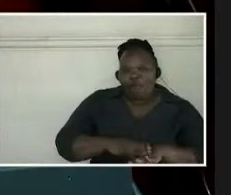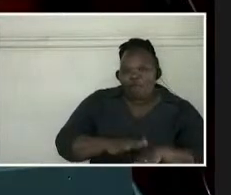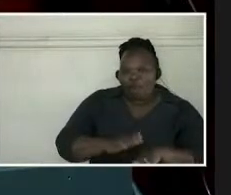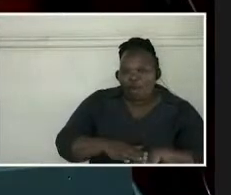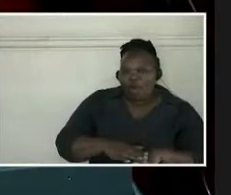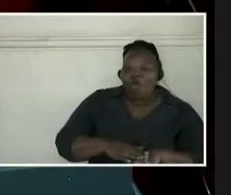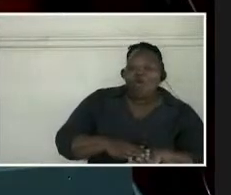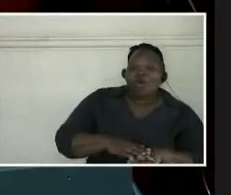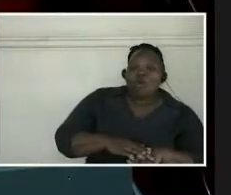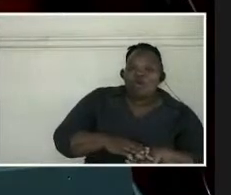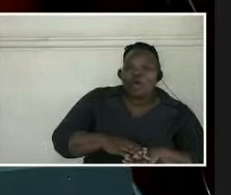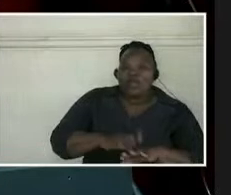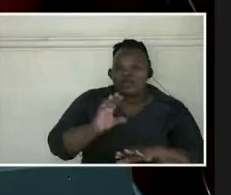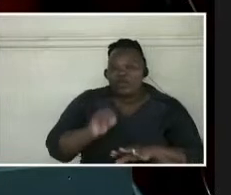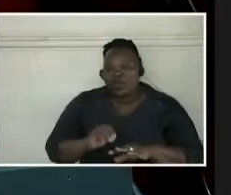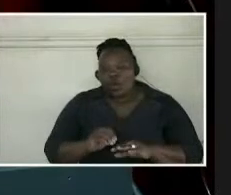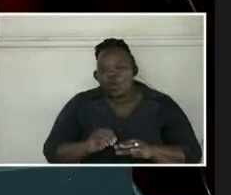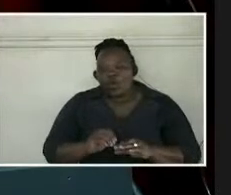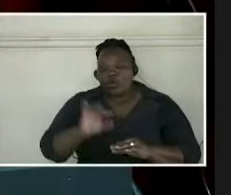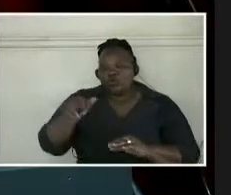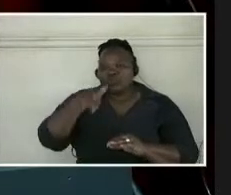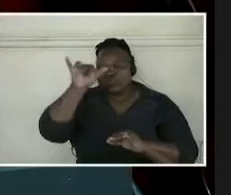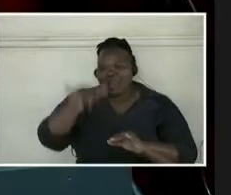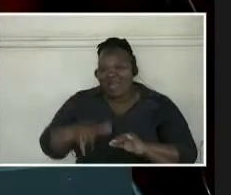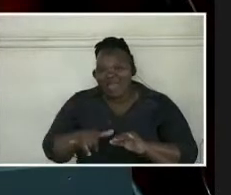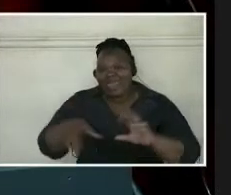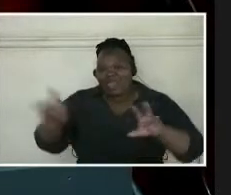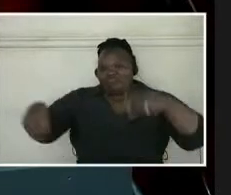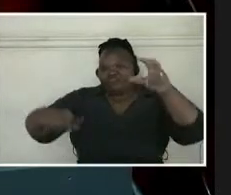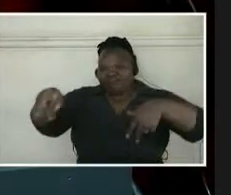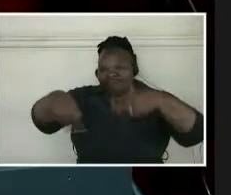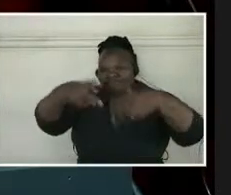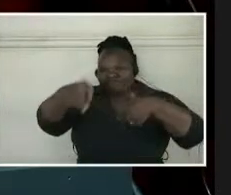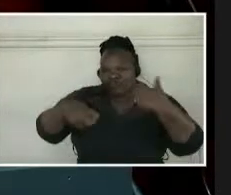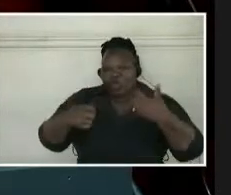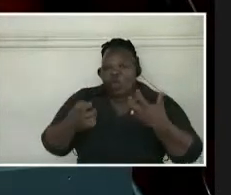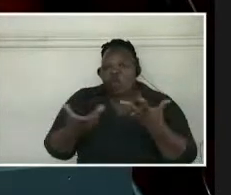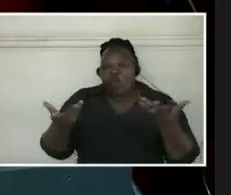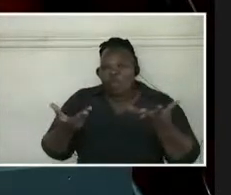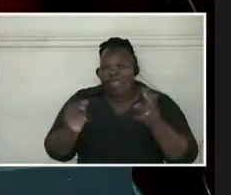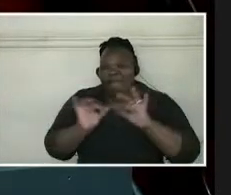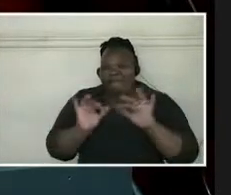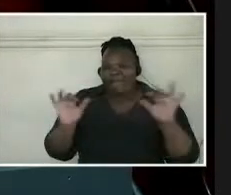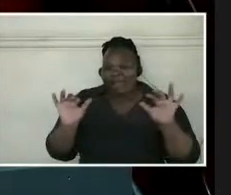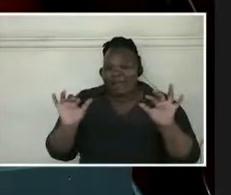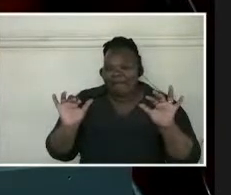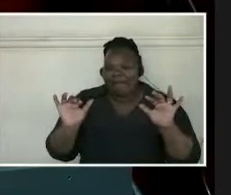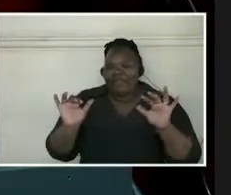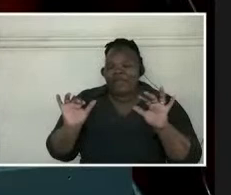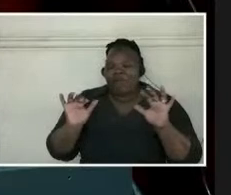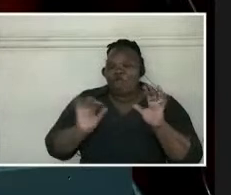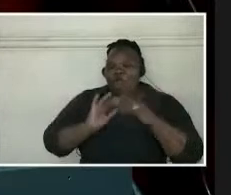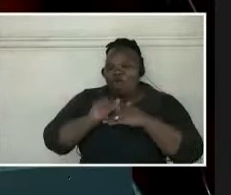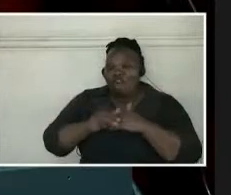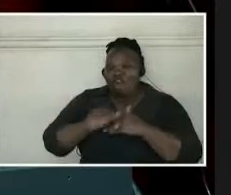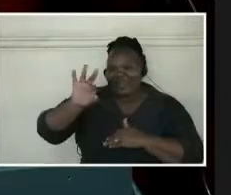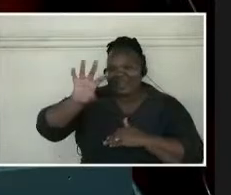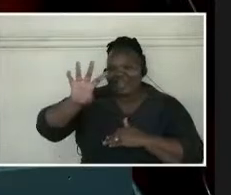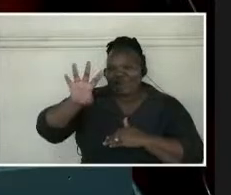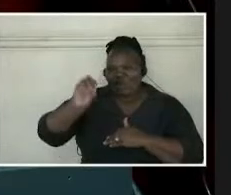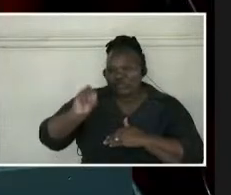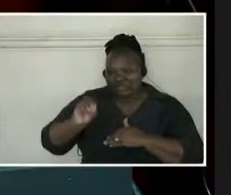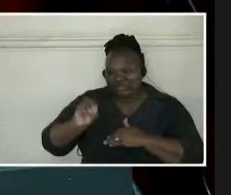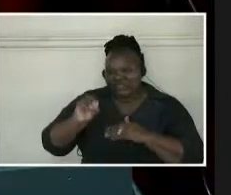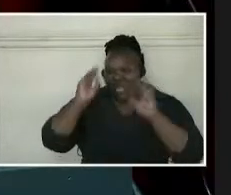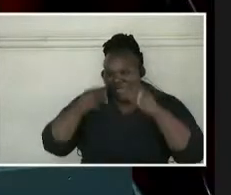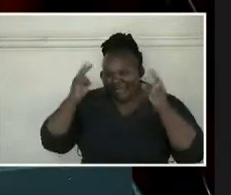were dealt a major blow during july unrest where lives of more than 340 people were lost